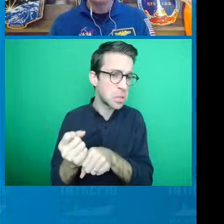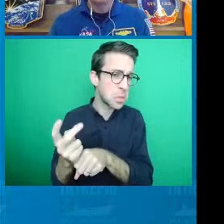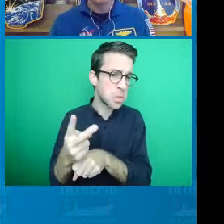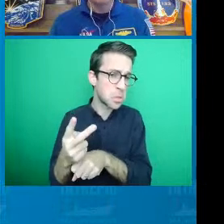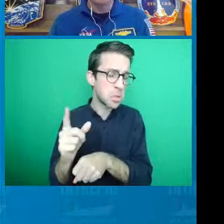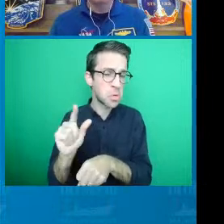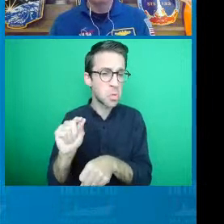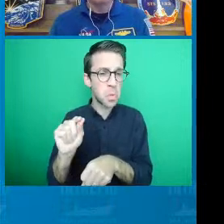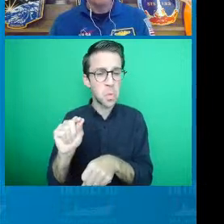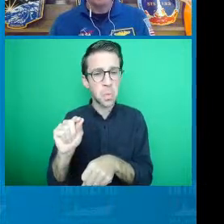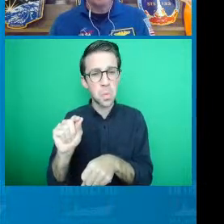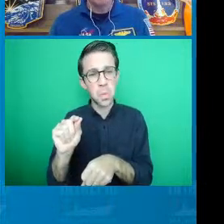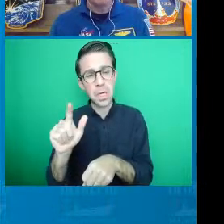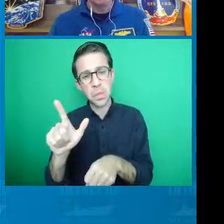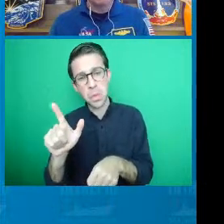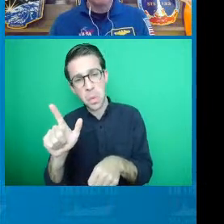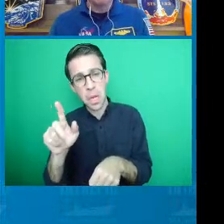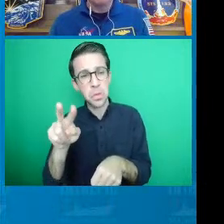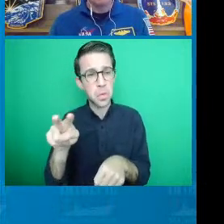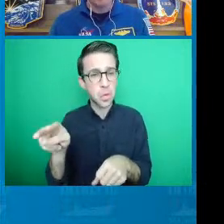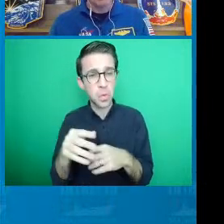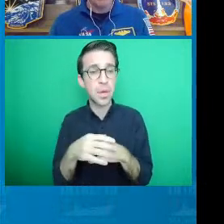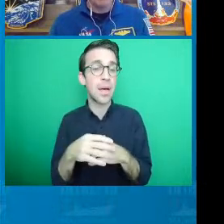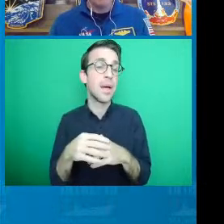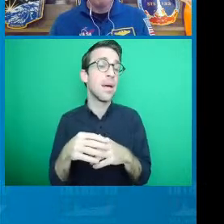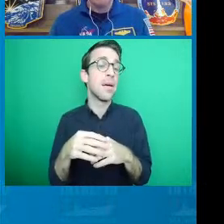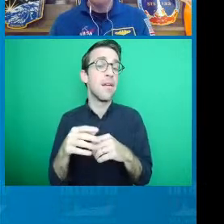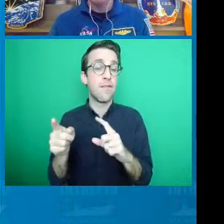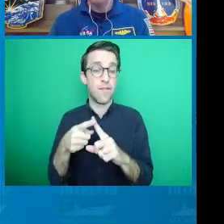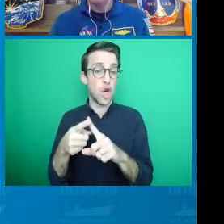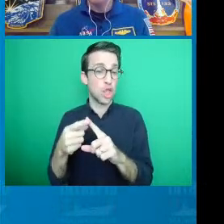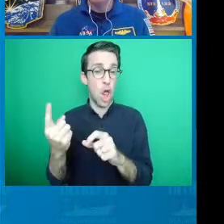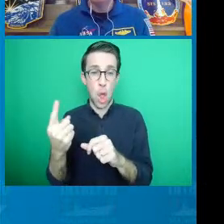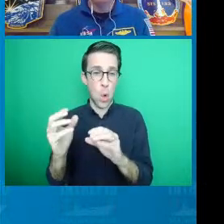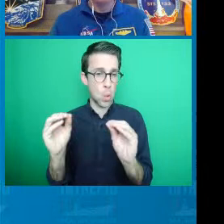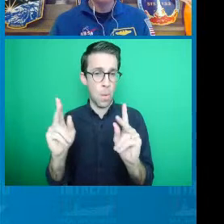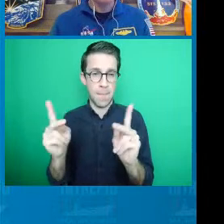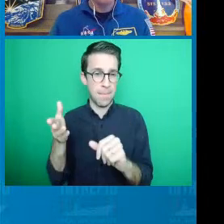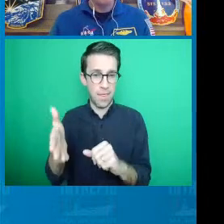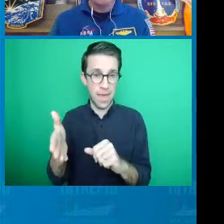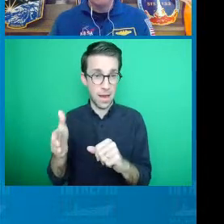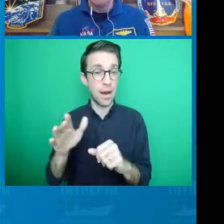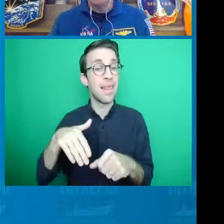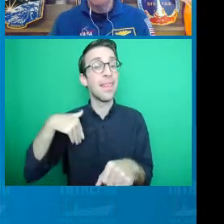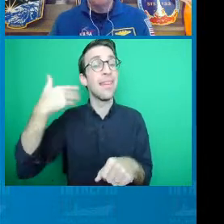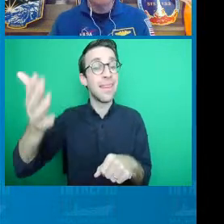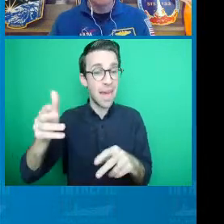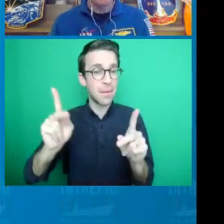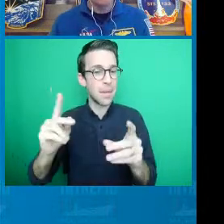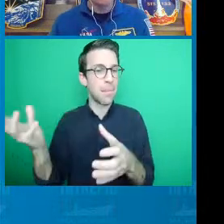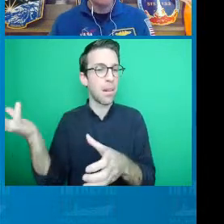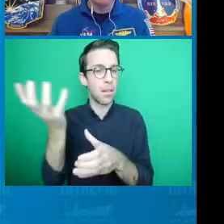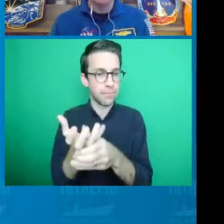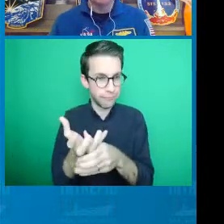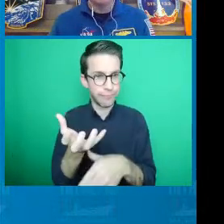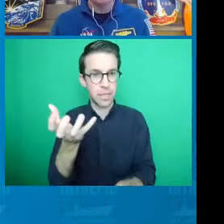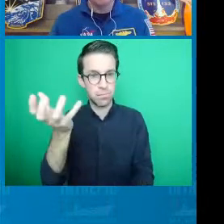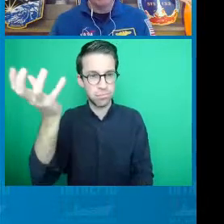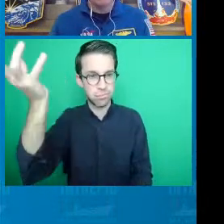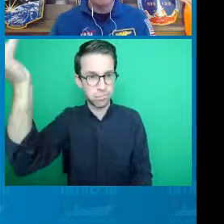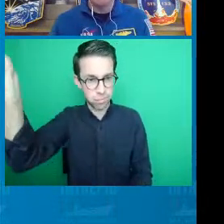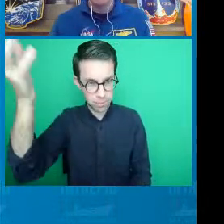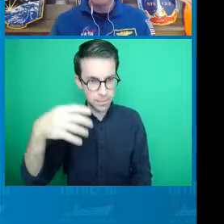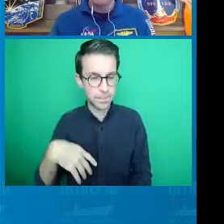22, and then crewed missions with about a year after that, and hopefully onto the moon in 2024 or